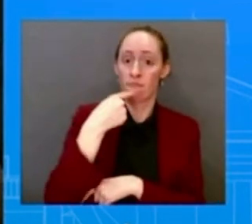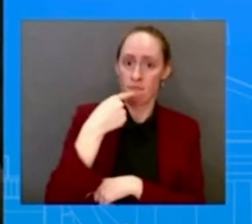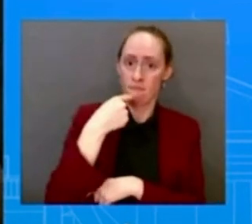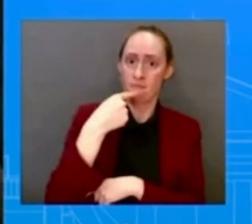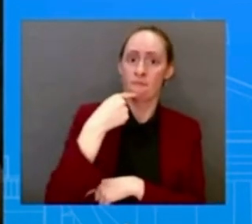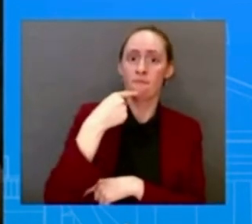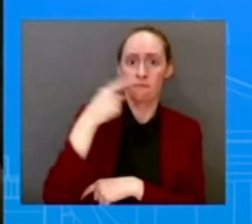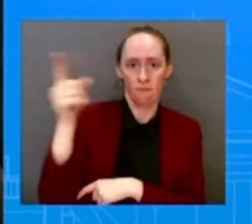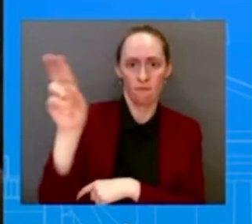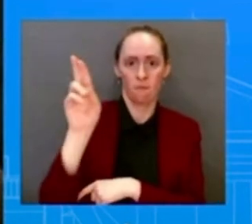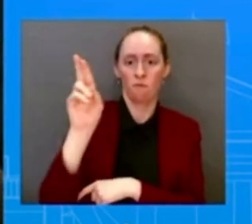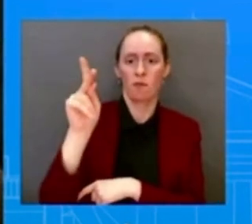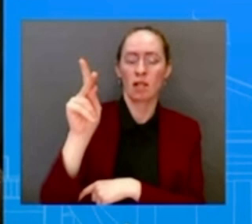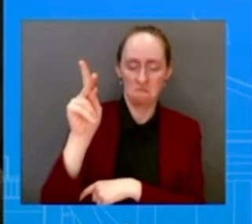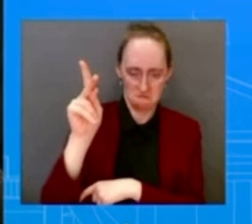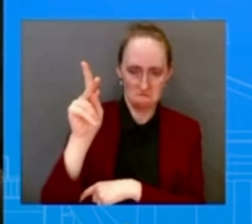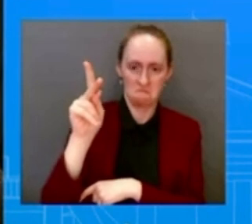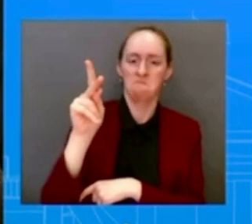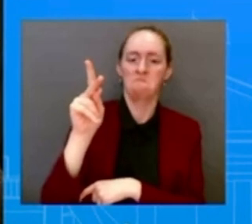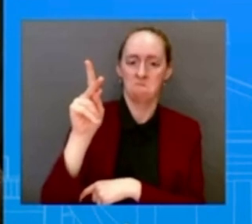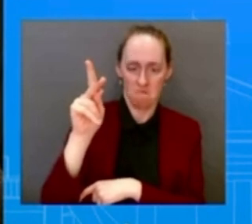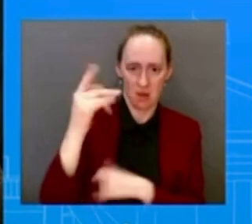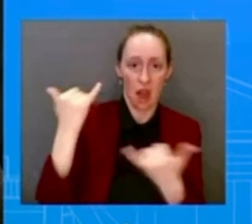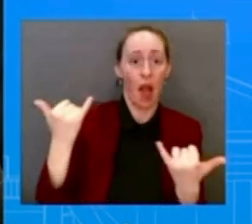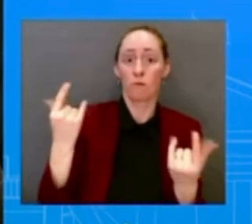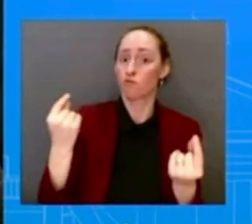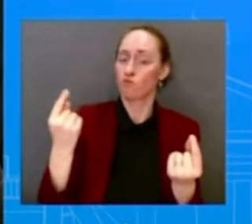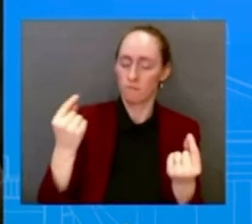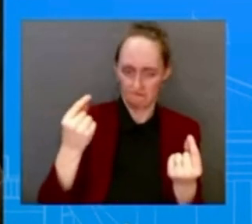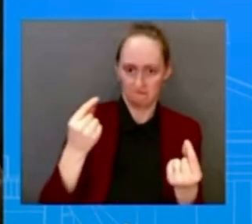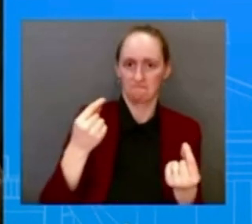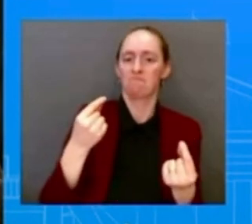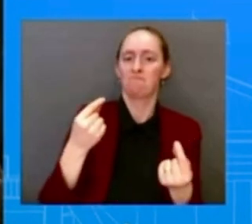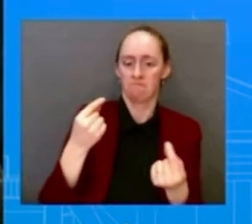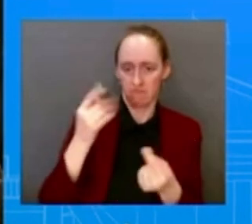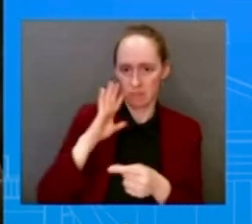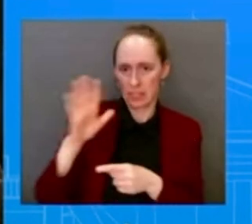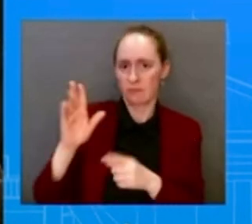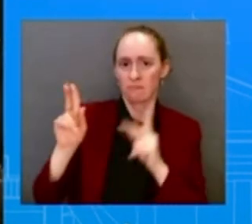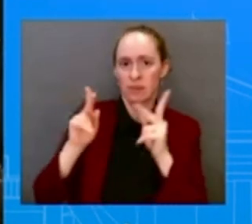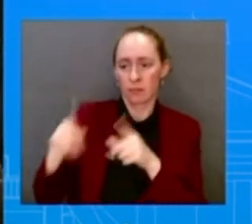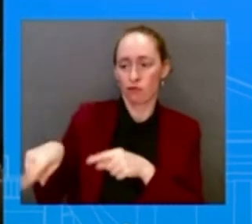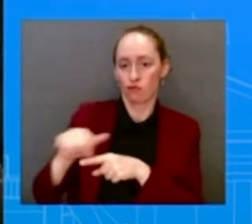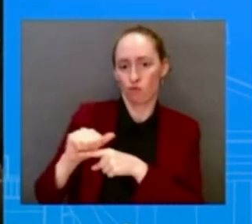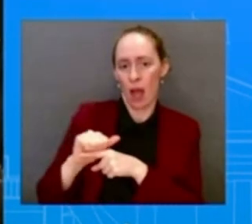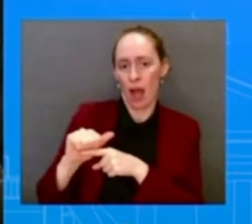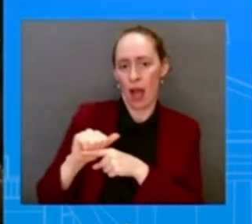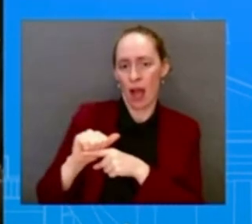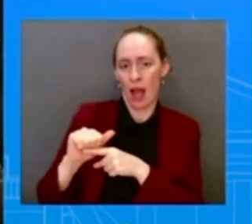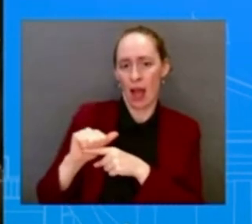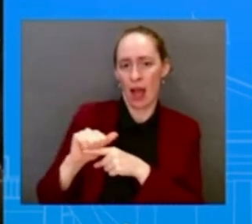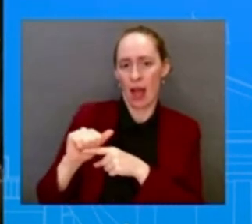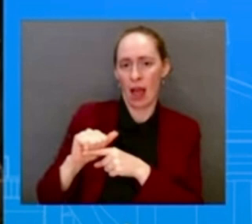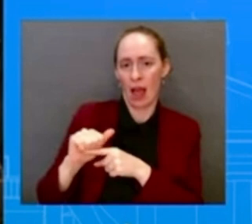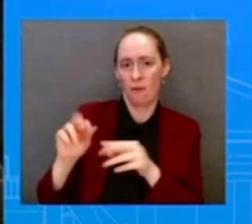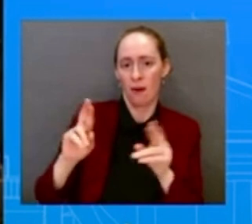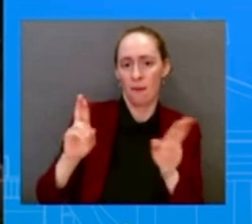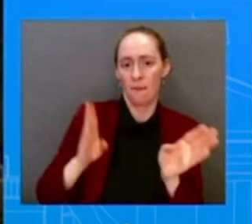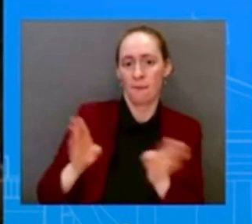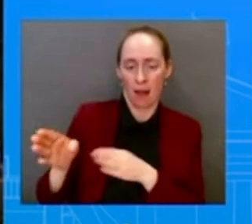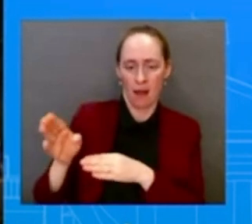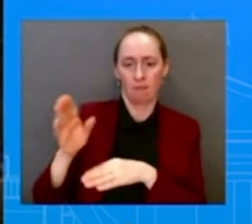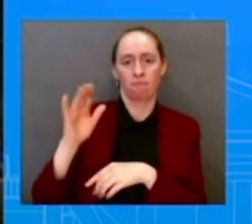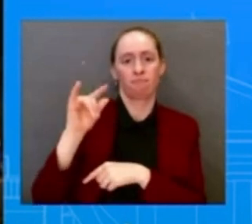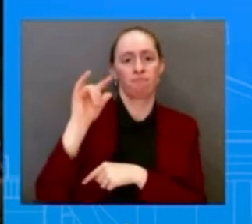pilots on NATO standard jet fighters. Can you tell me if you think that's a good idea? Is that something